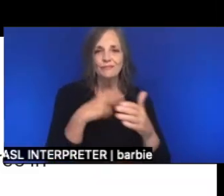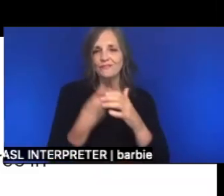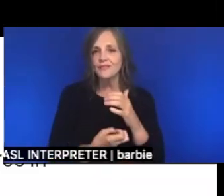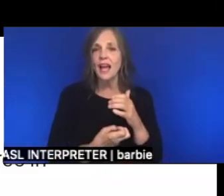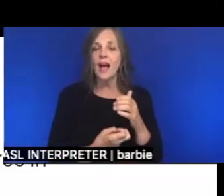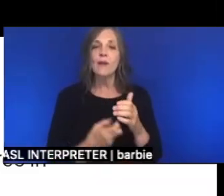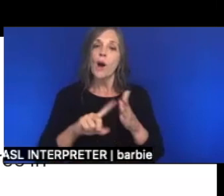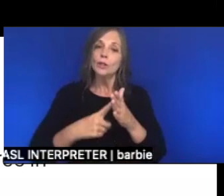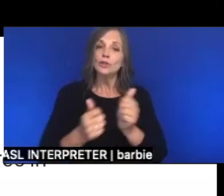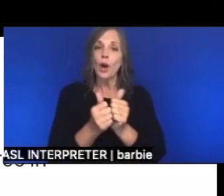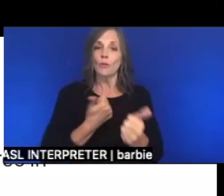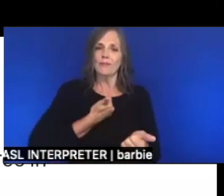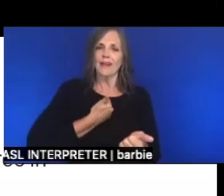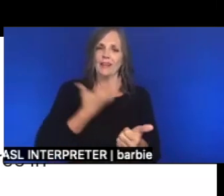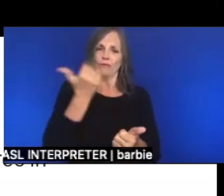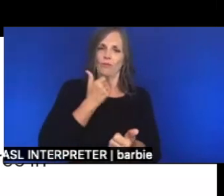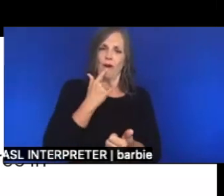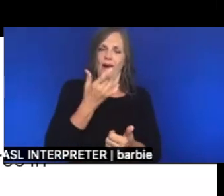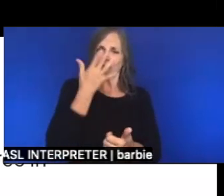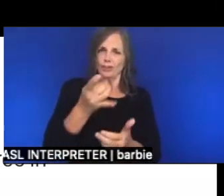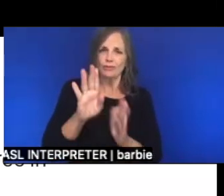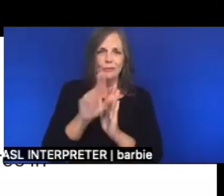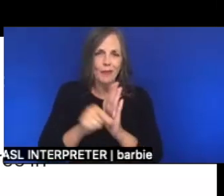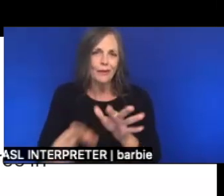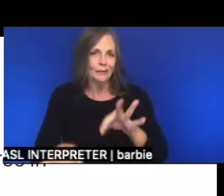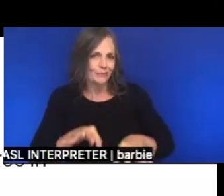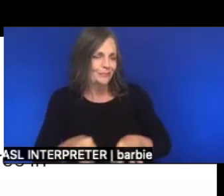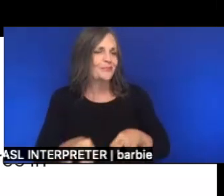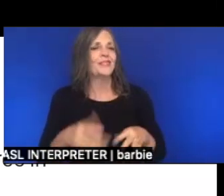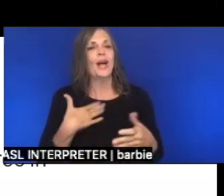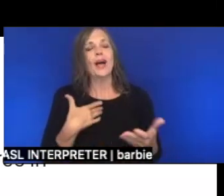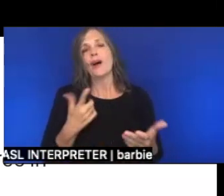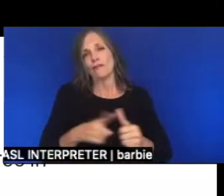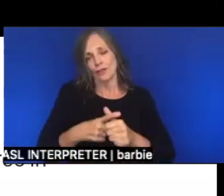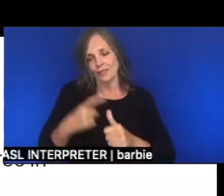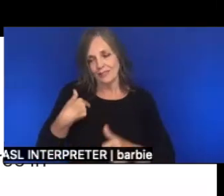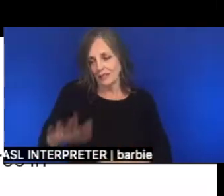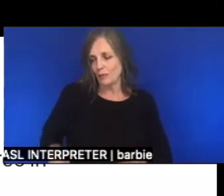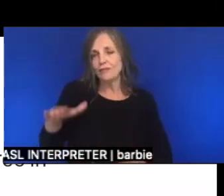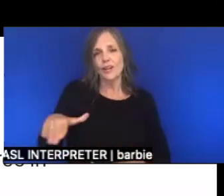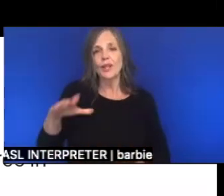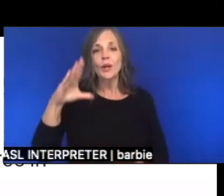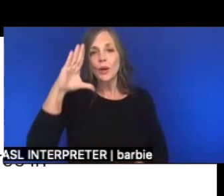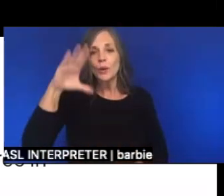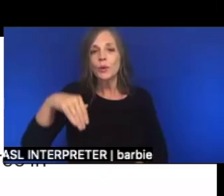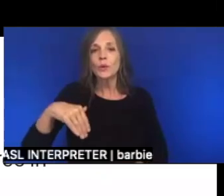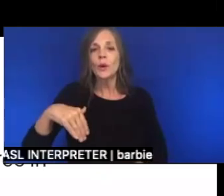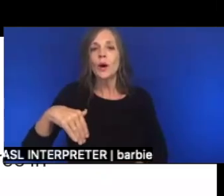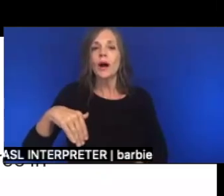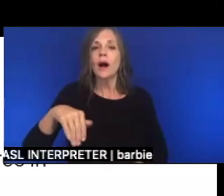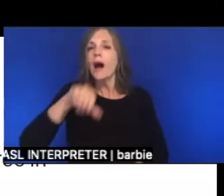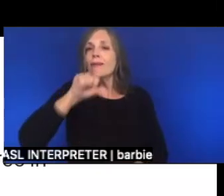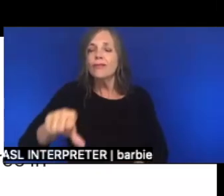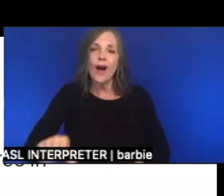is of so much interest to me. So first of all, since I was very little, I loved speaking